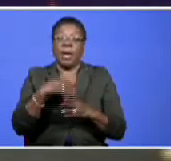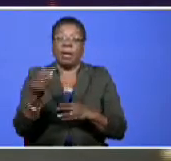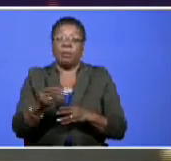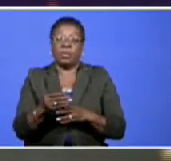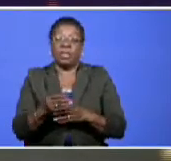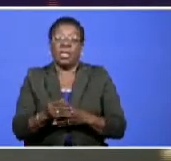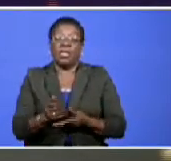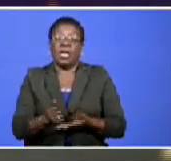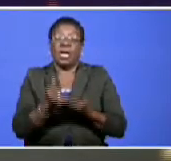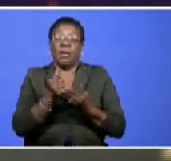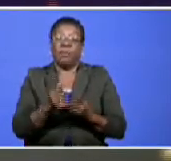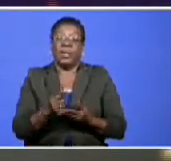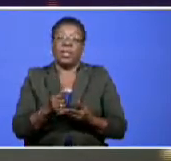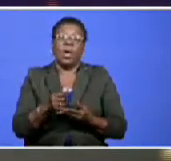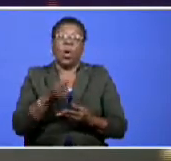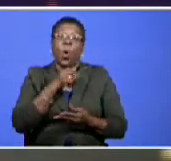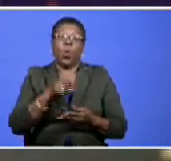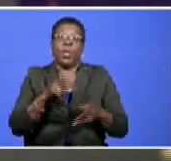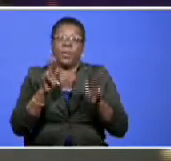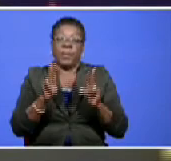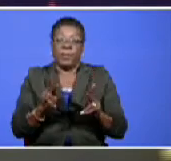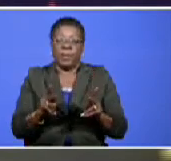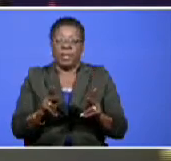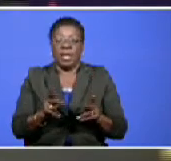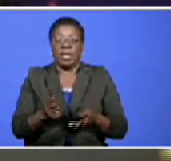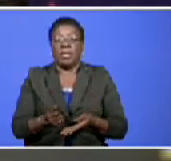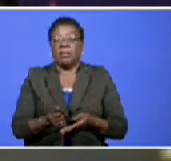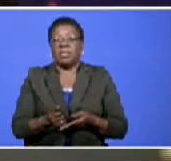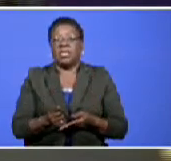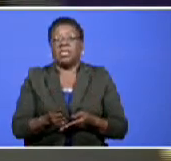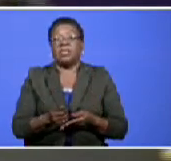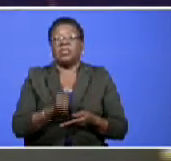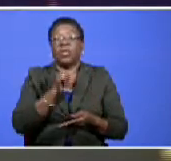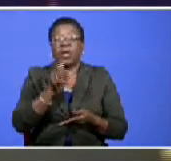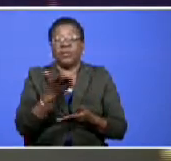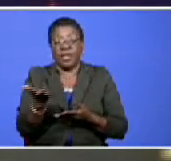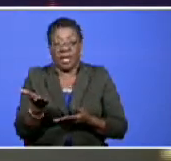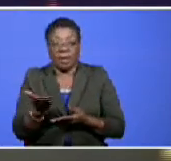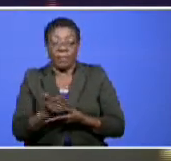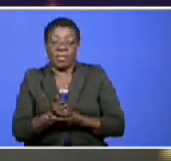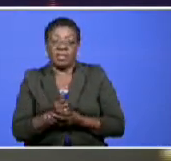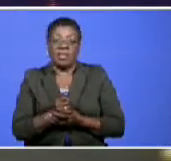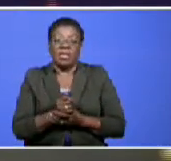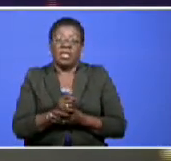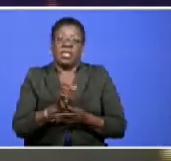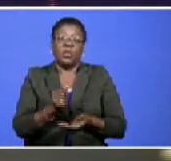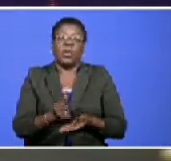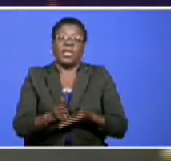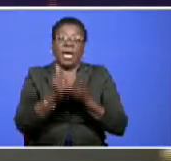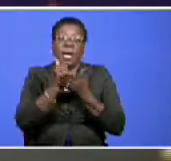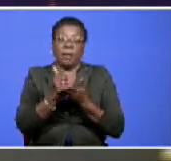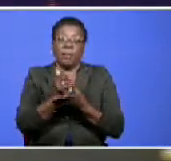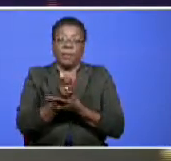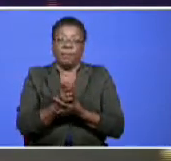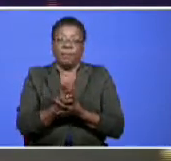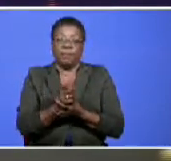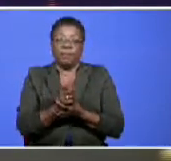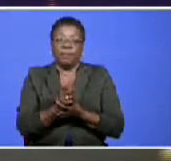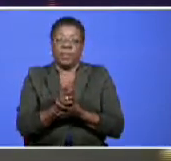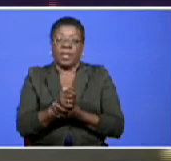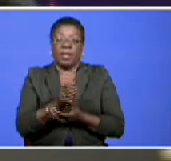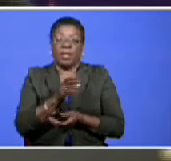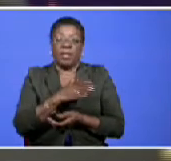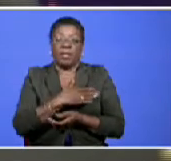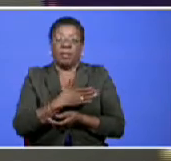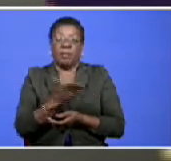older people and helping out and us being there. I remember a time when the storm was so bad, my dad actually ended up having to come to the shelter with us. And